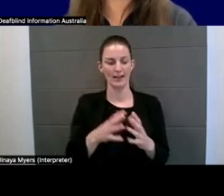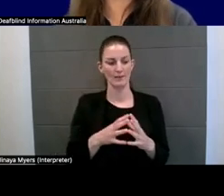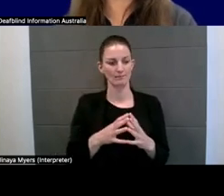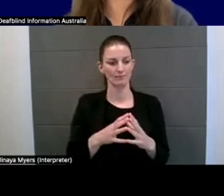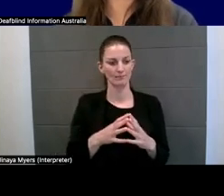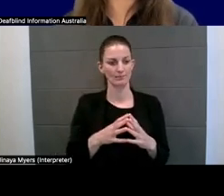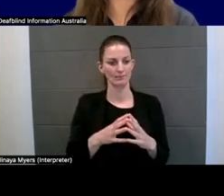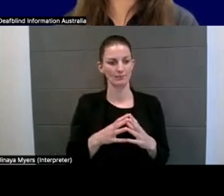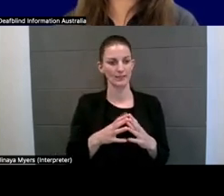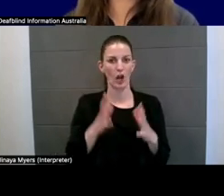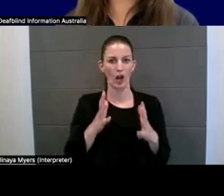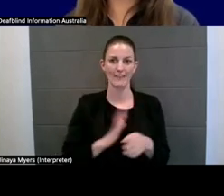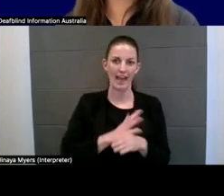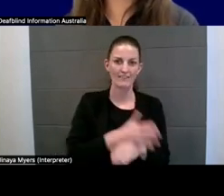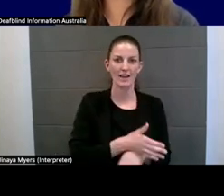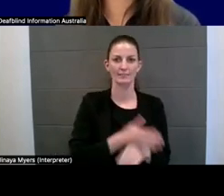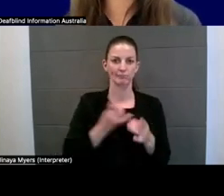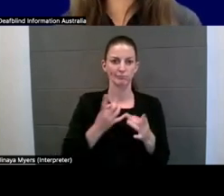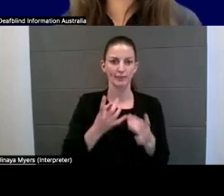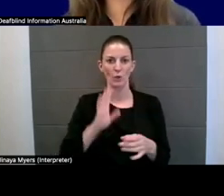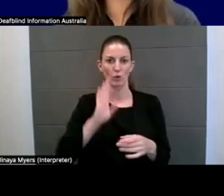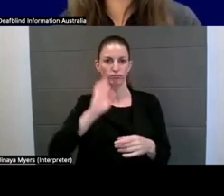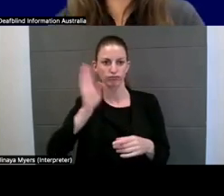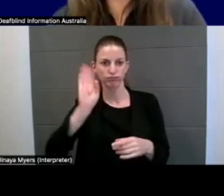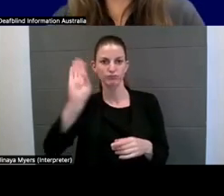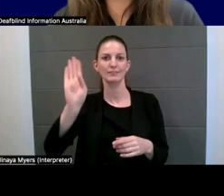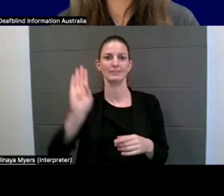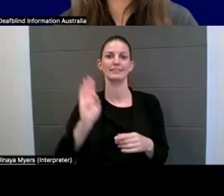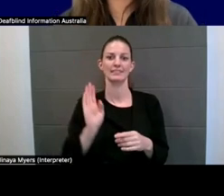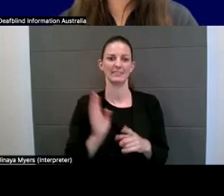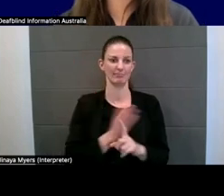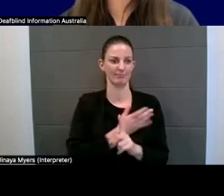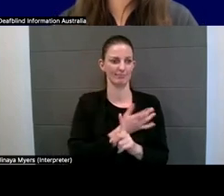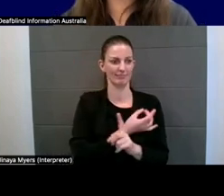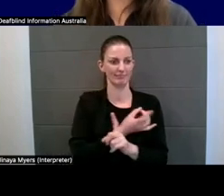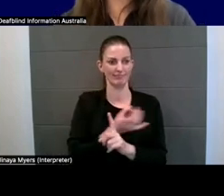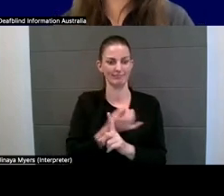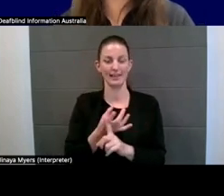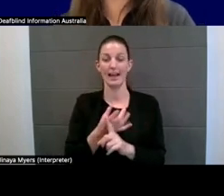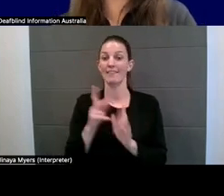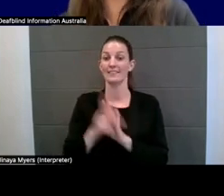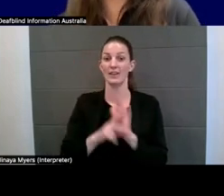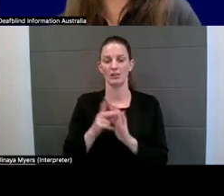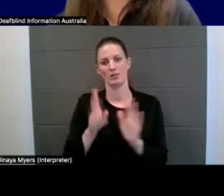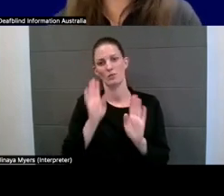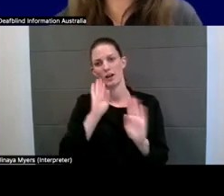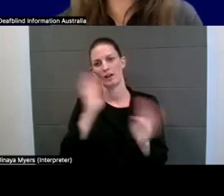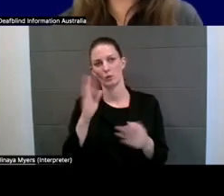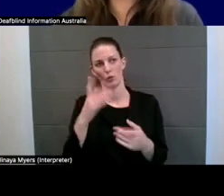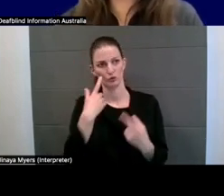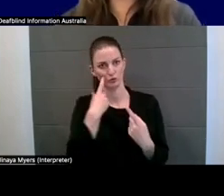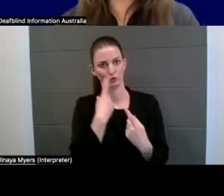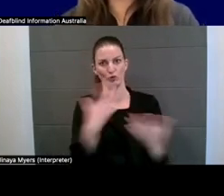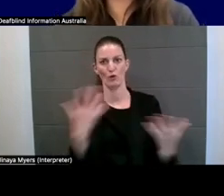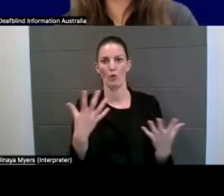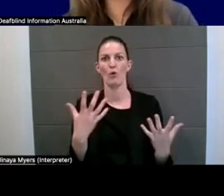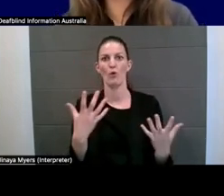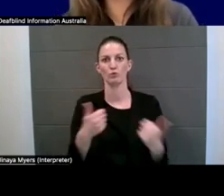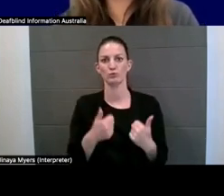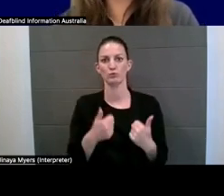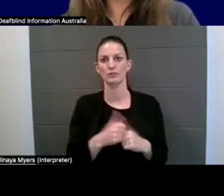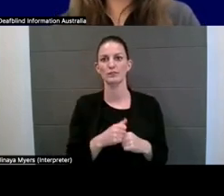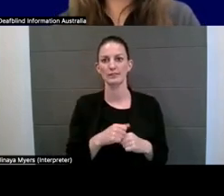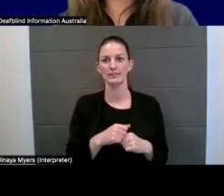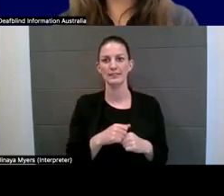a lot of effort and preparation, and the inclusion of videos is wonderful too, because we also have a hard time doing